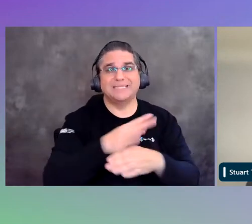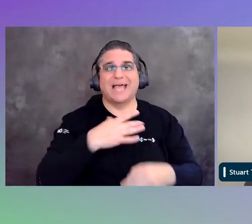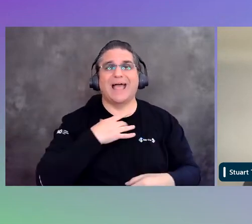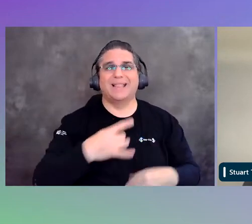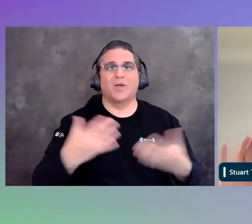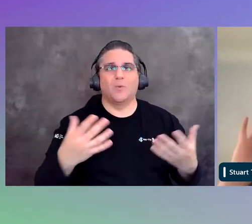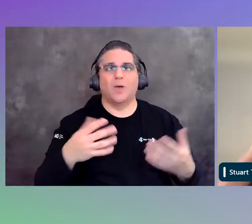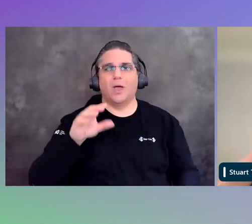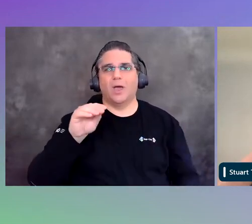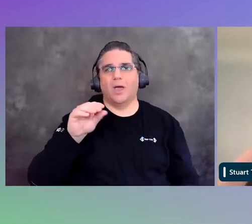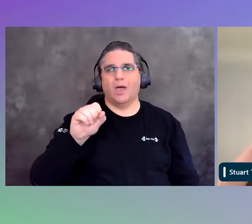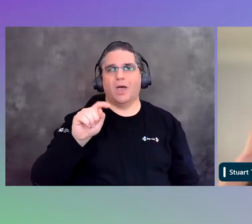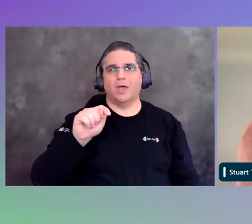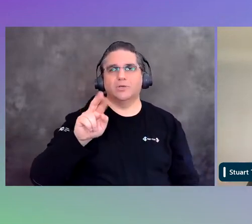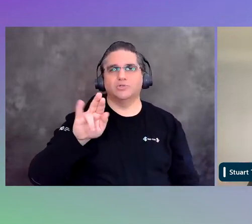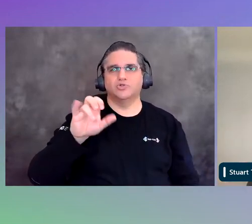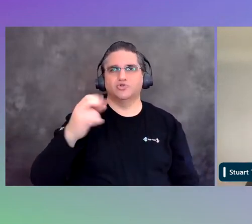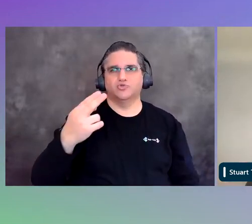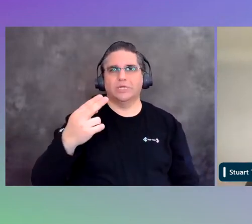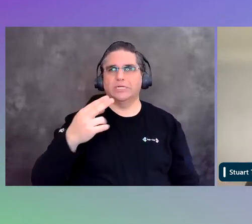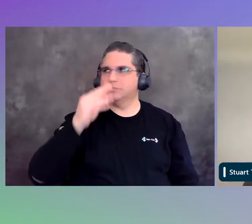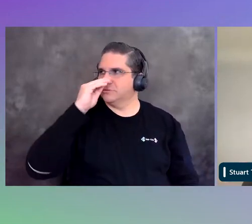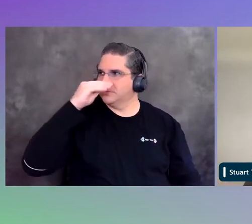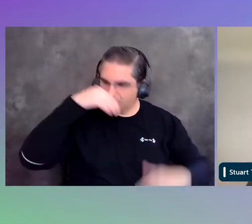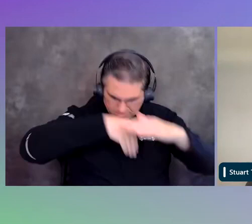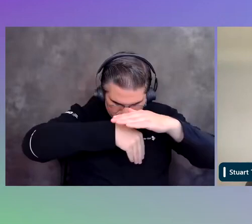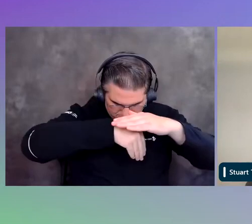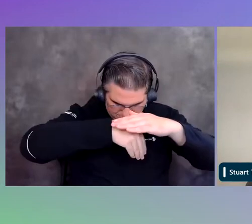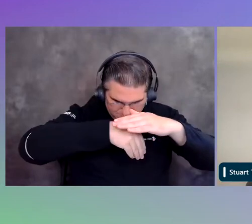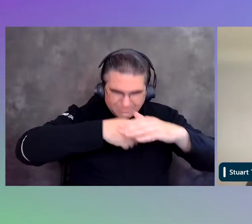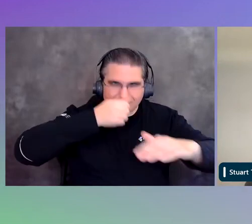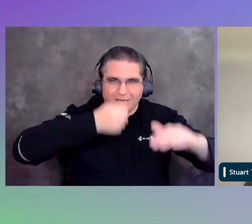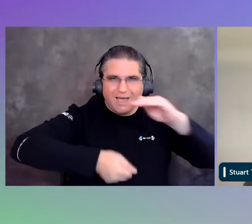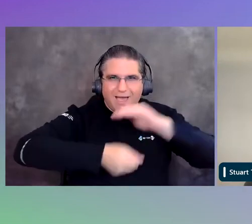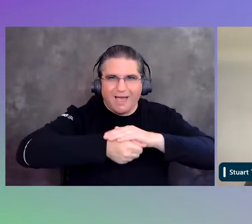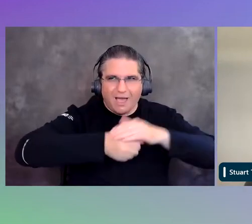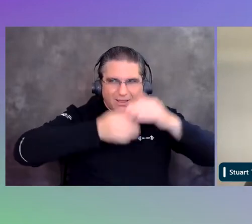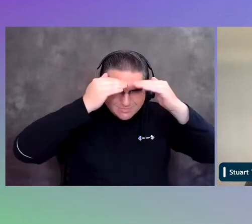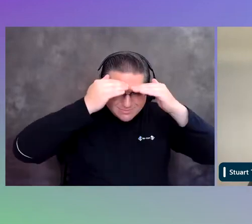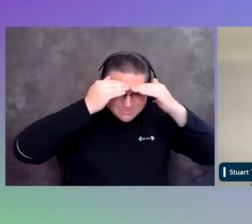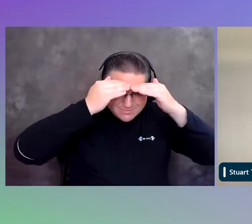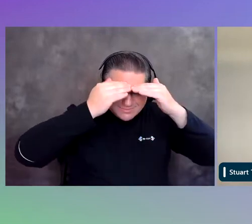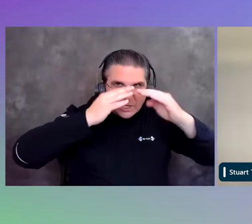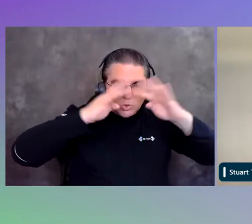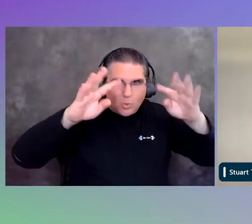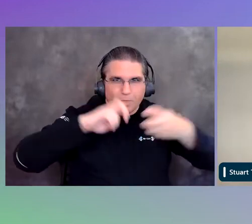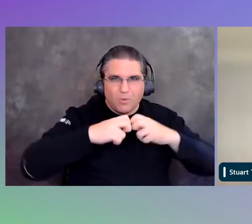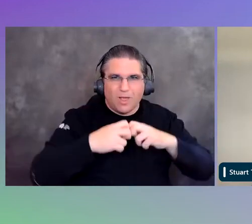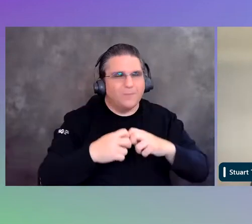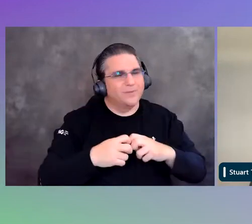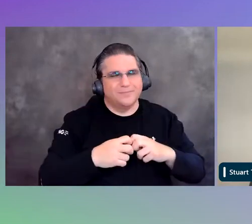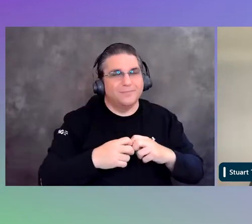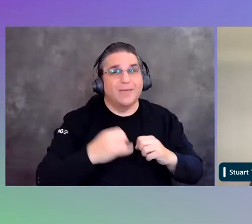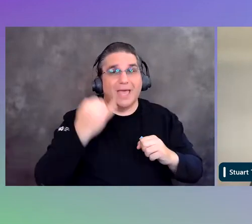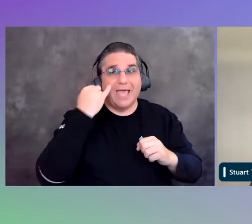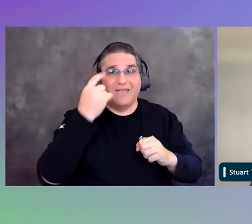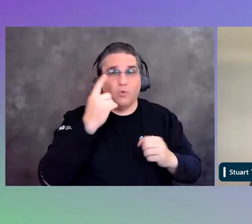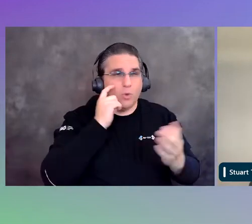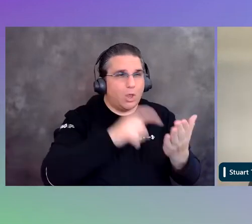is in the sand. Oh, no, can't hear anything, can't see problems. So if you can start understanding those problems and take them to your management